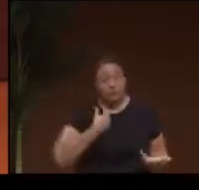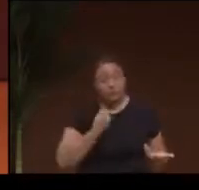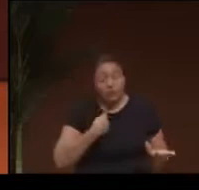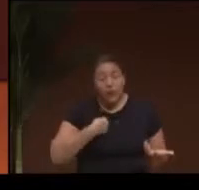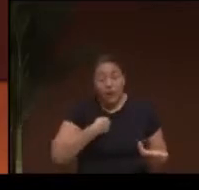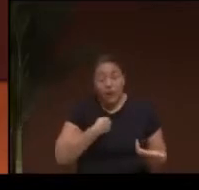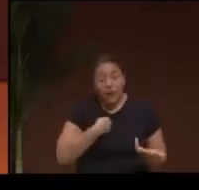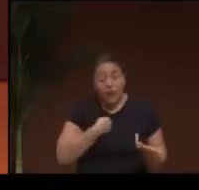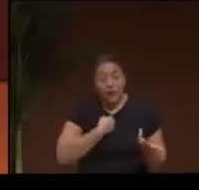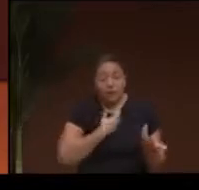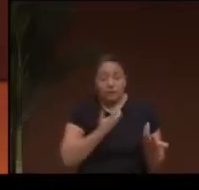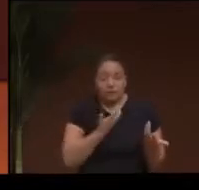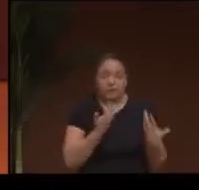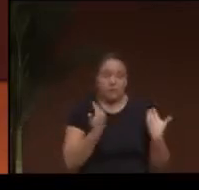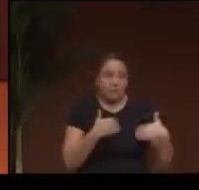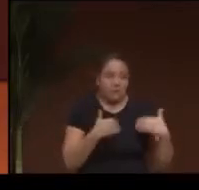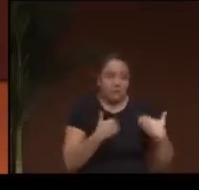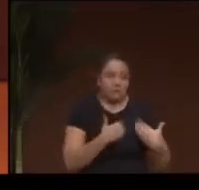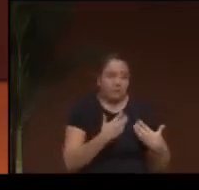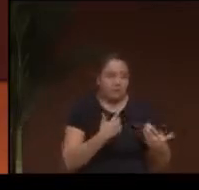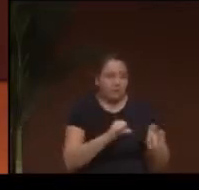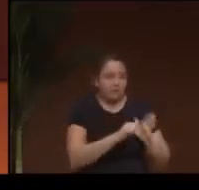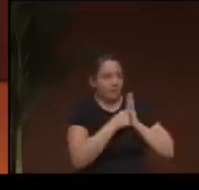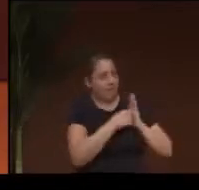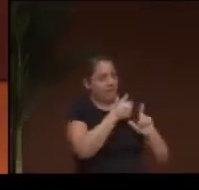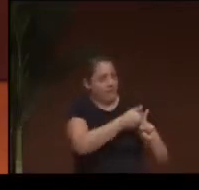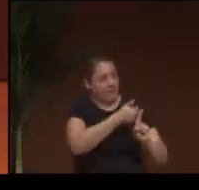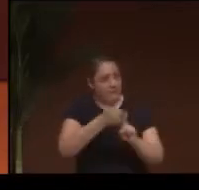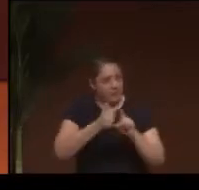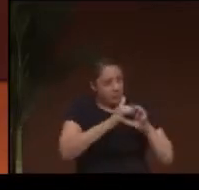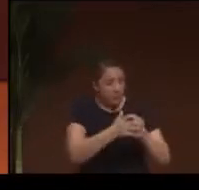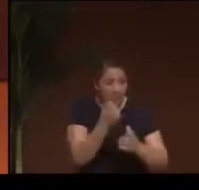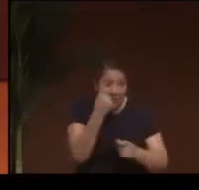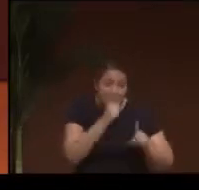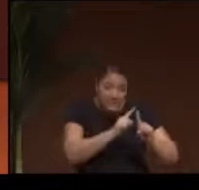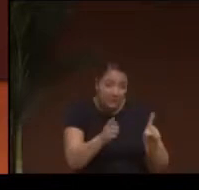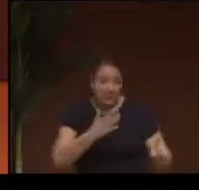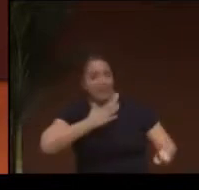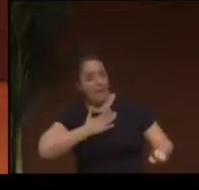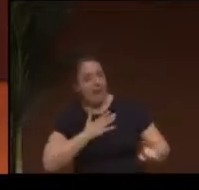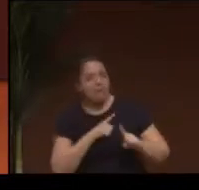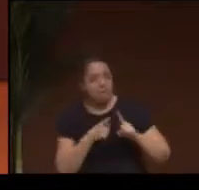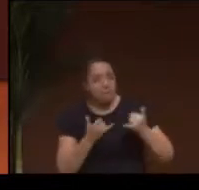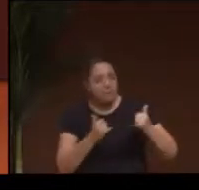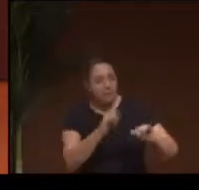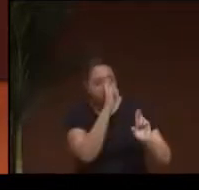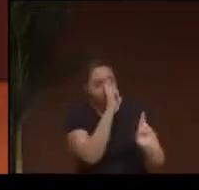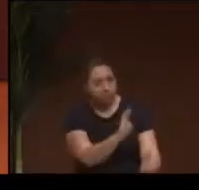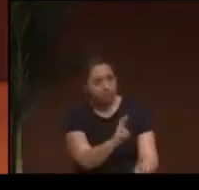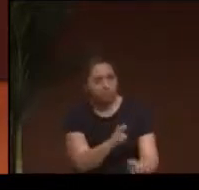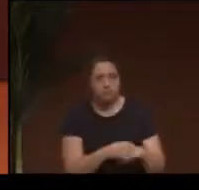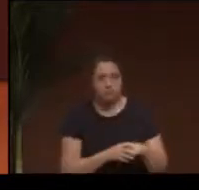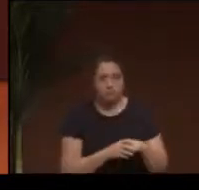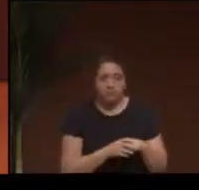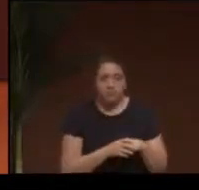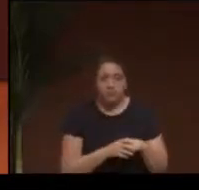So I admire what all the groups have done. They're all a little different. They're different from what I do in many respects. But for the most part, you know, we're